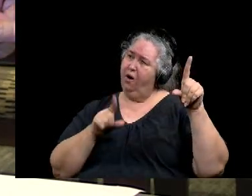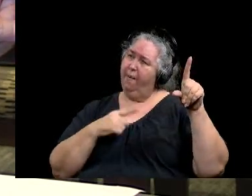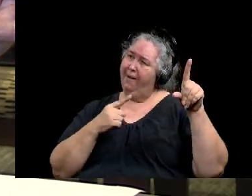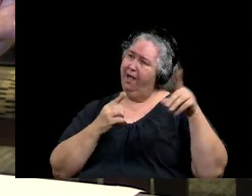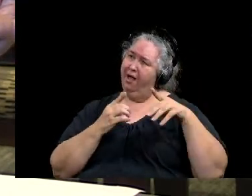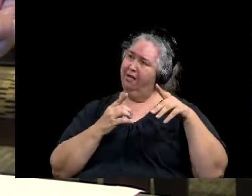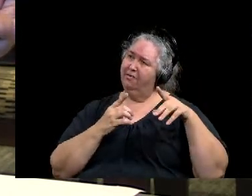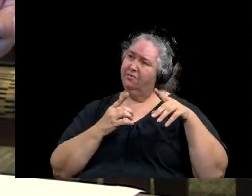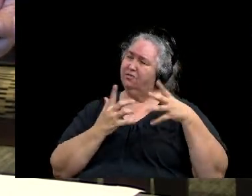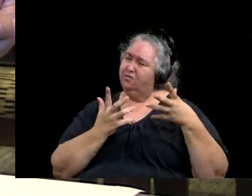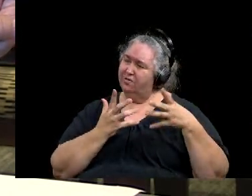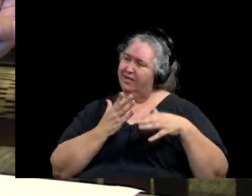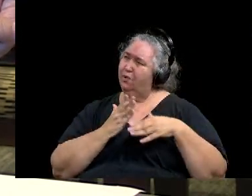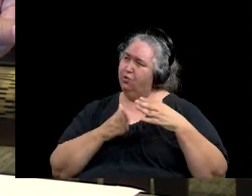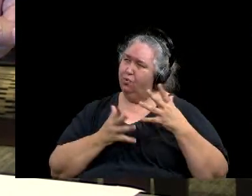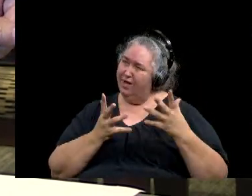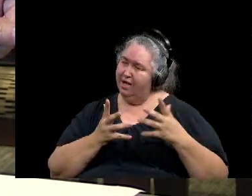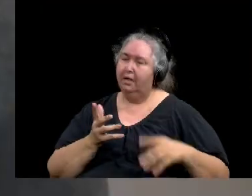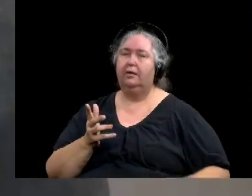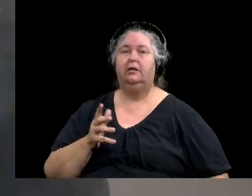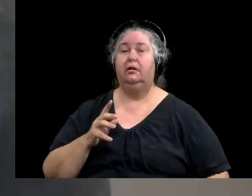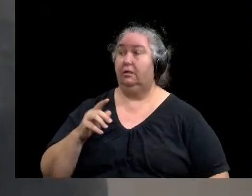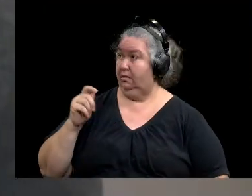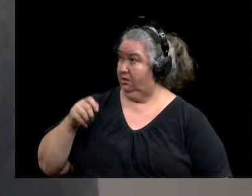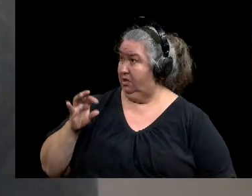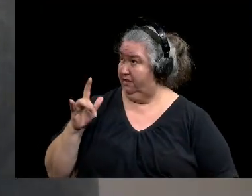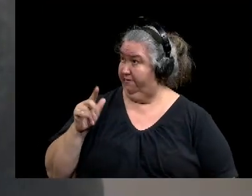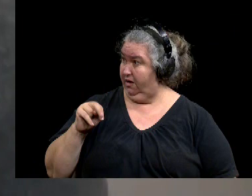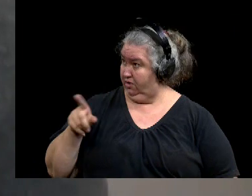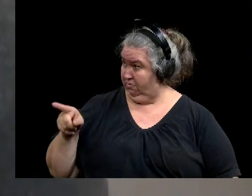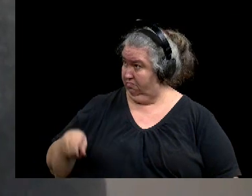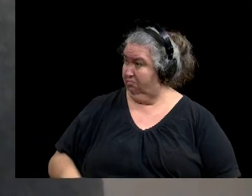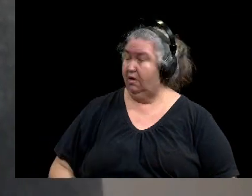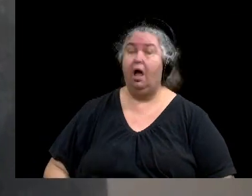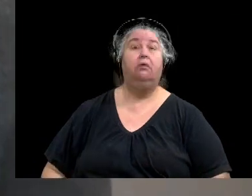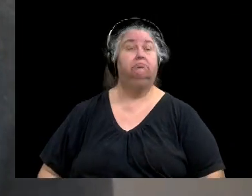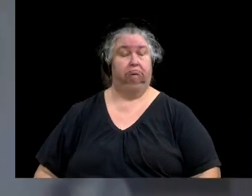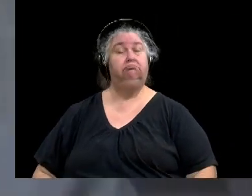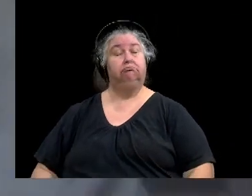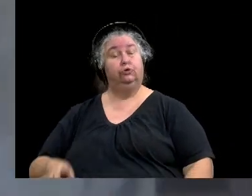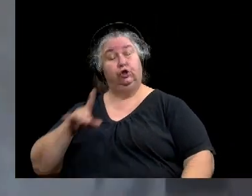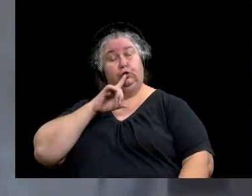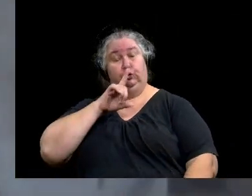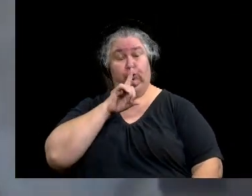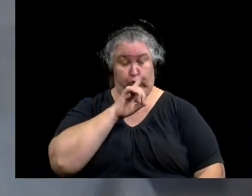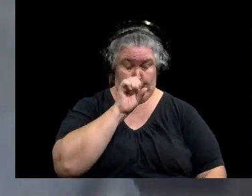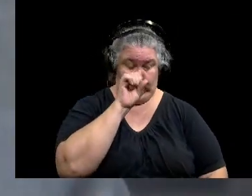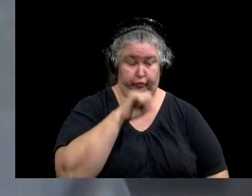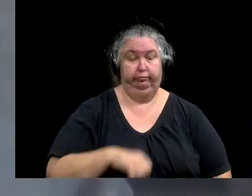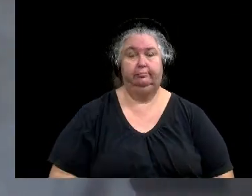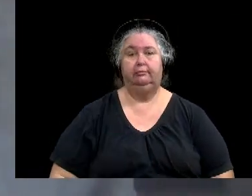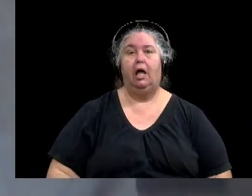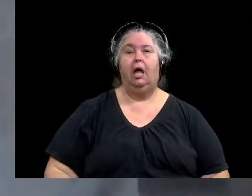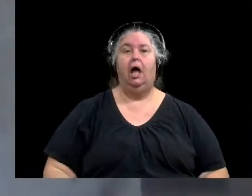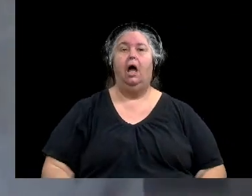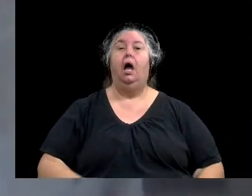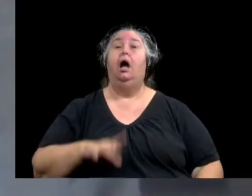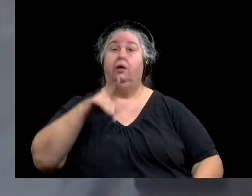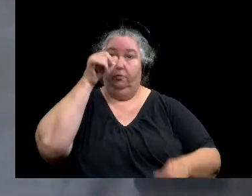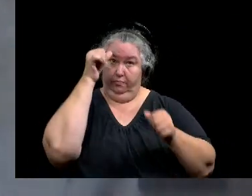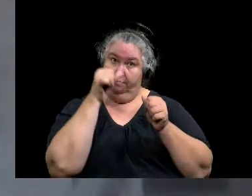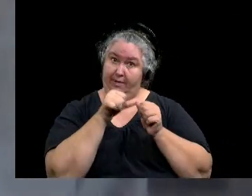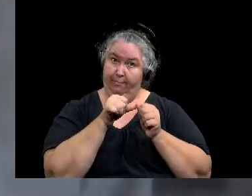results? Judge Felton, do you want to field this question? Yeah, I sure will. You may